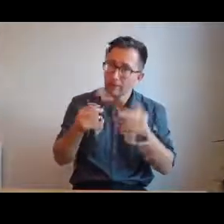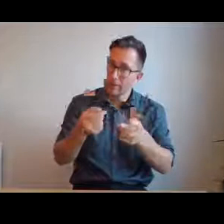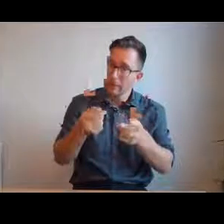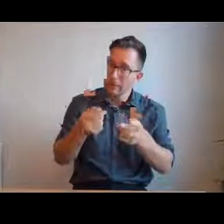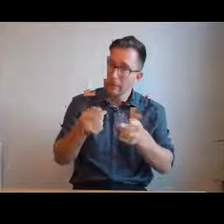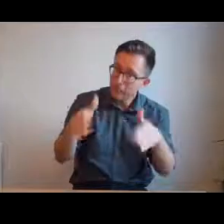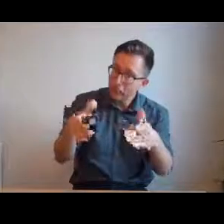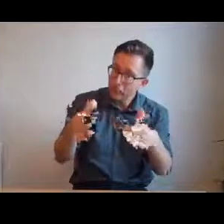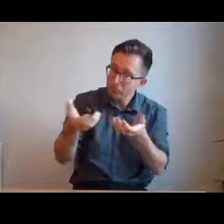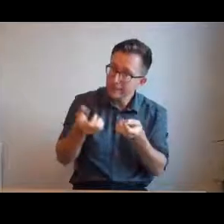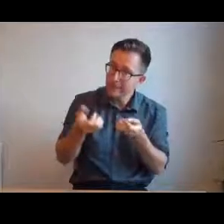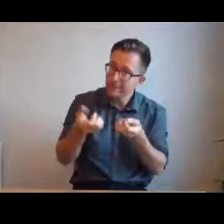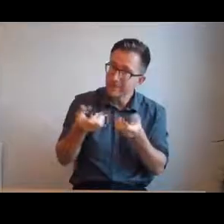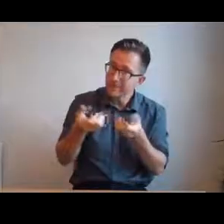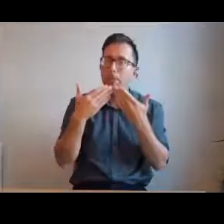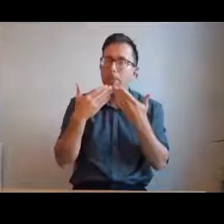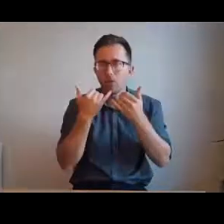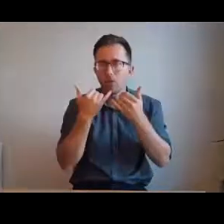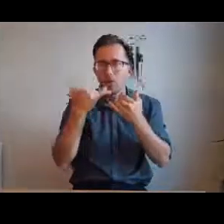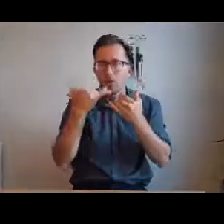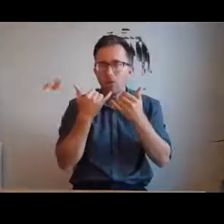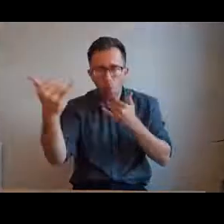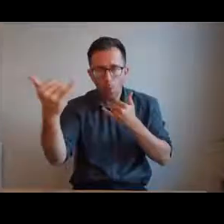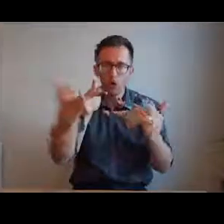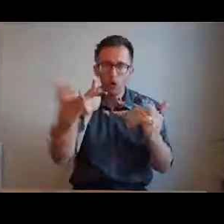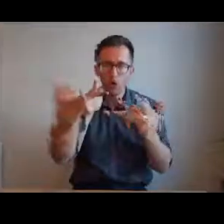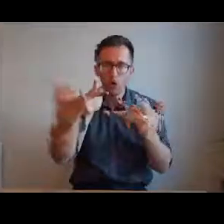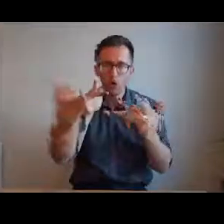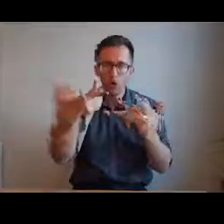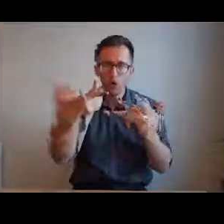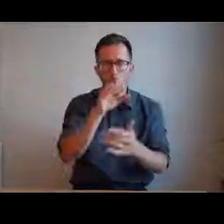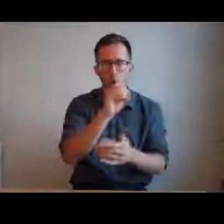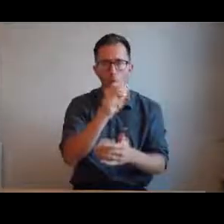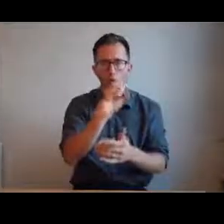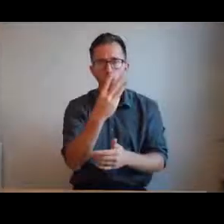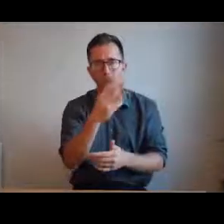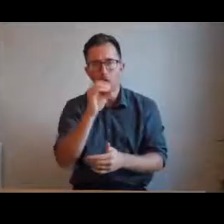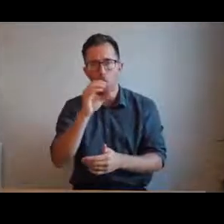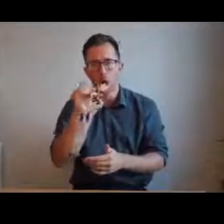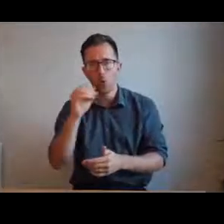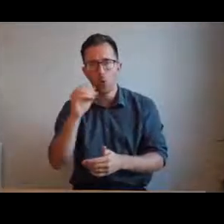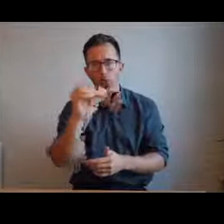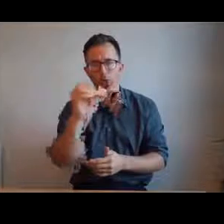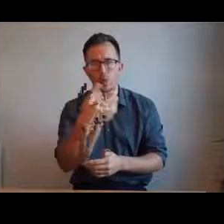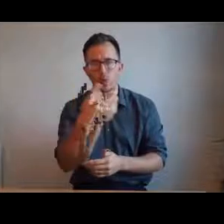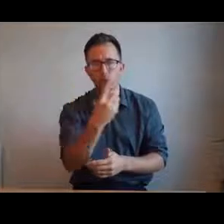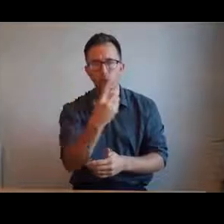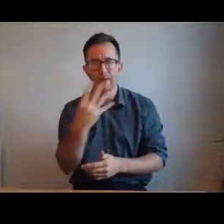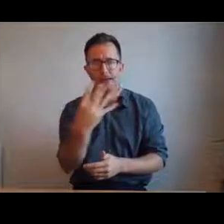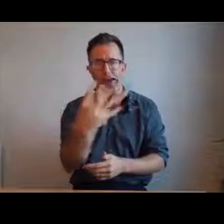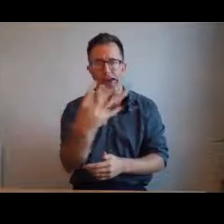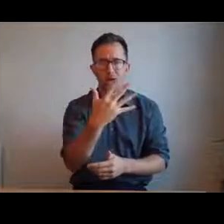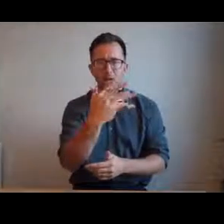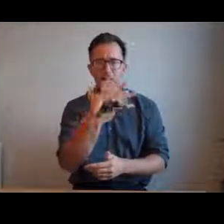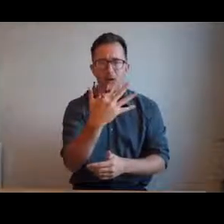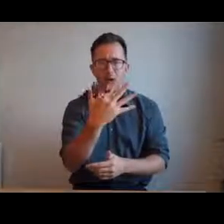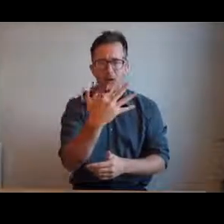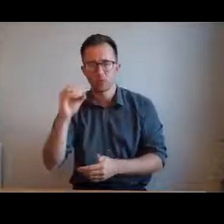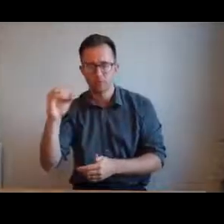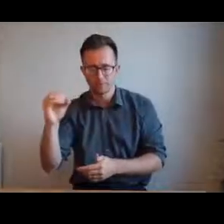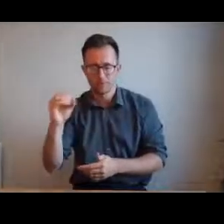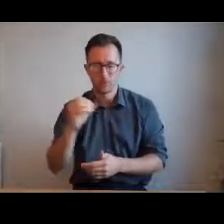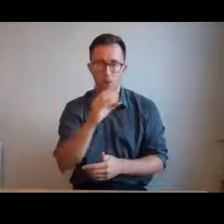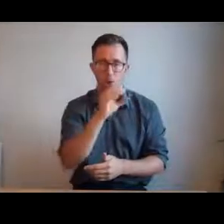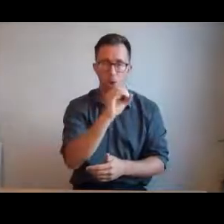feel free to give us a call to discuss it on 0300 123 5000. That's